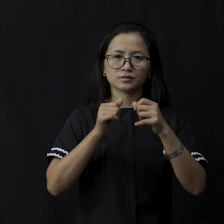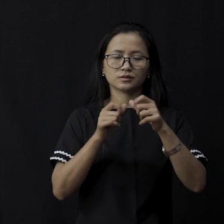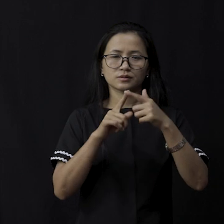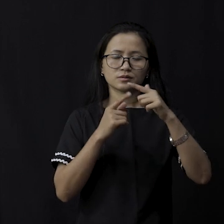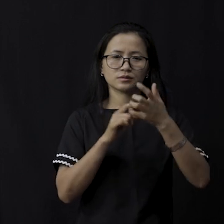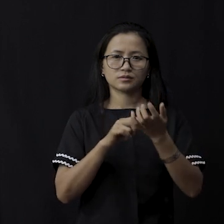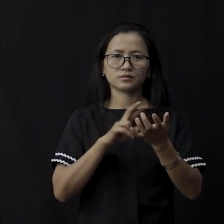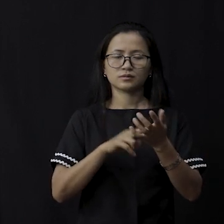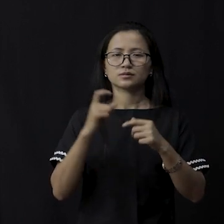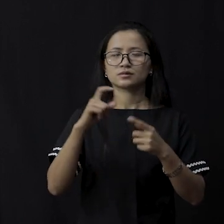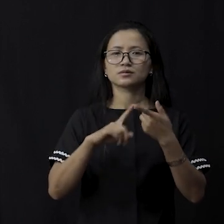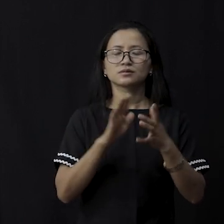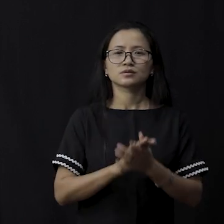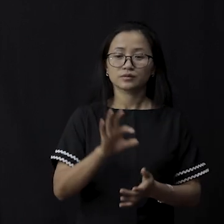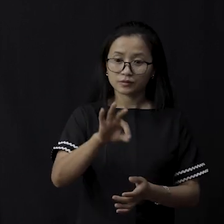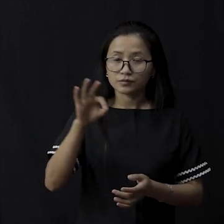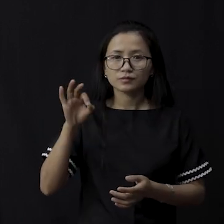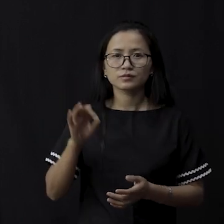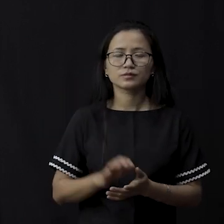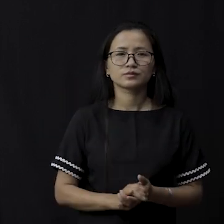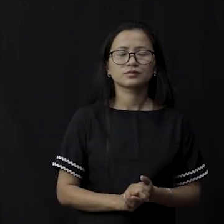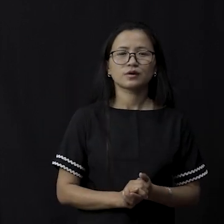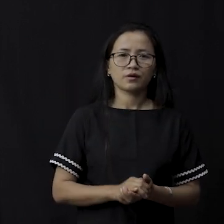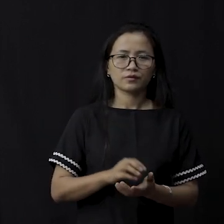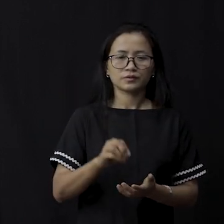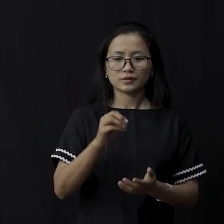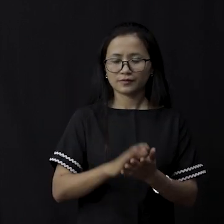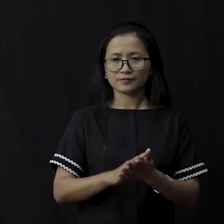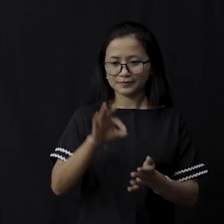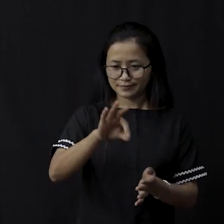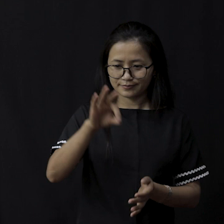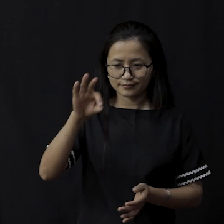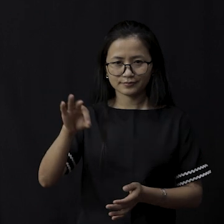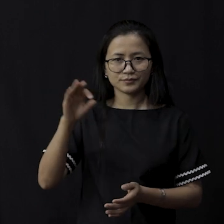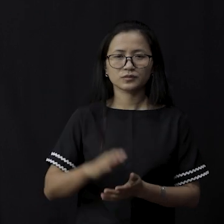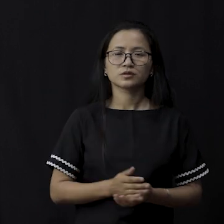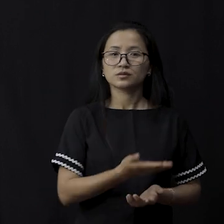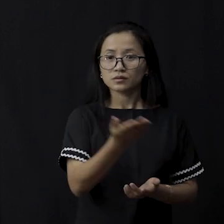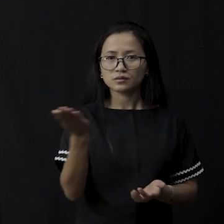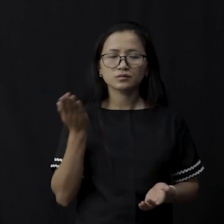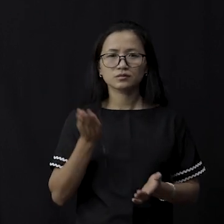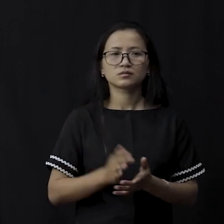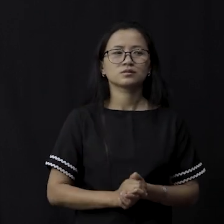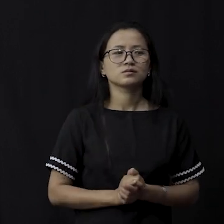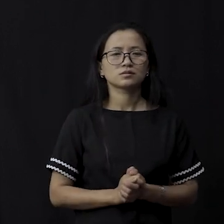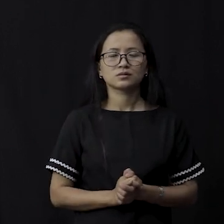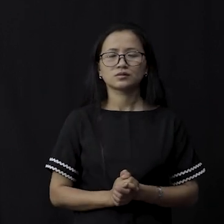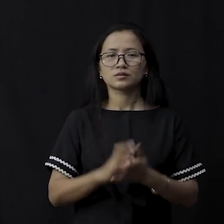different substances that you will find in your food items, okay? And they are known as